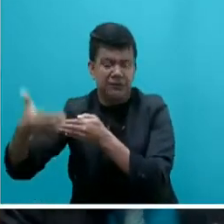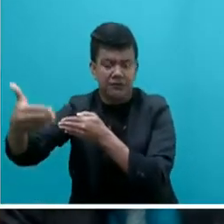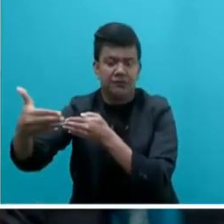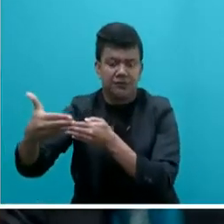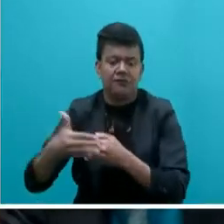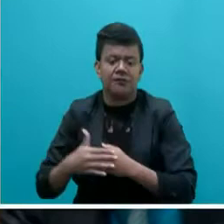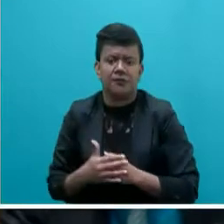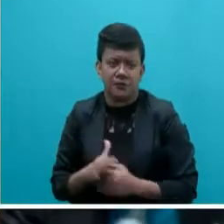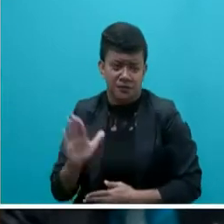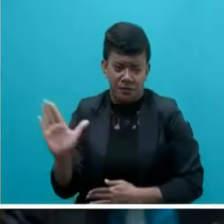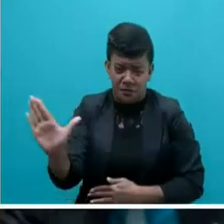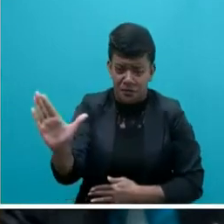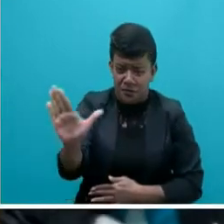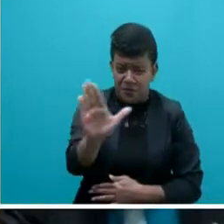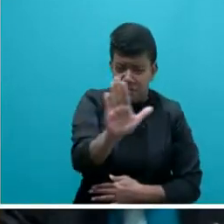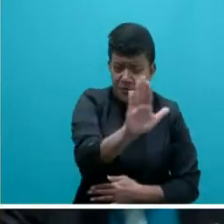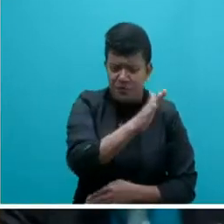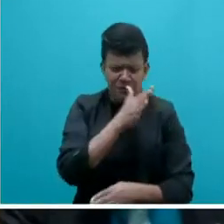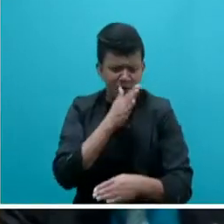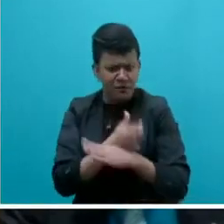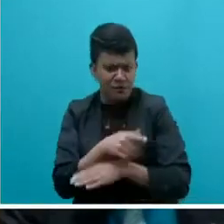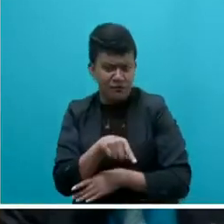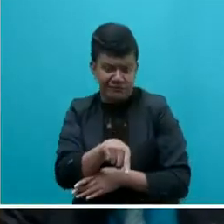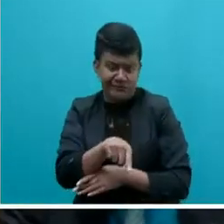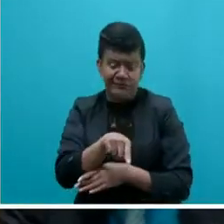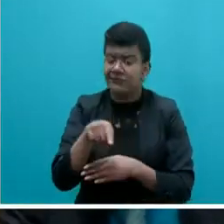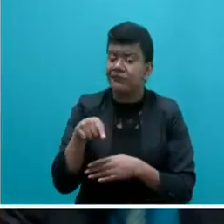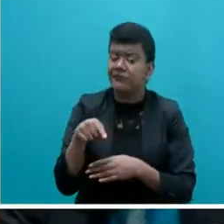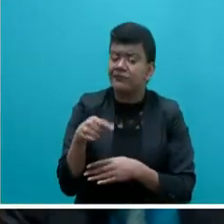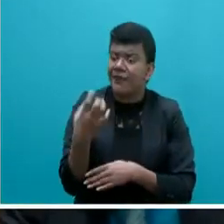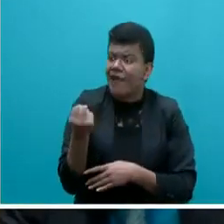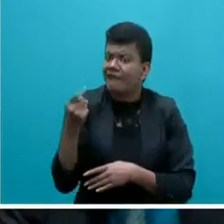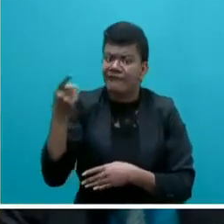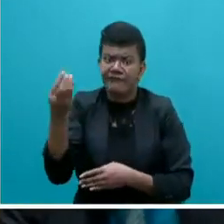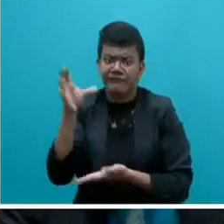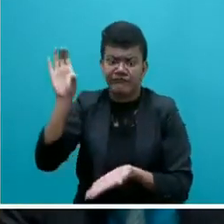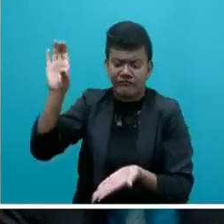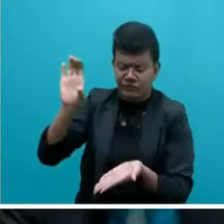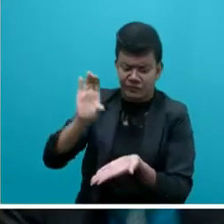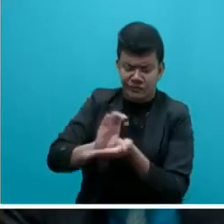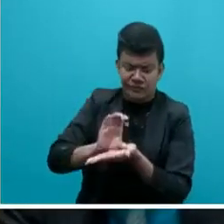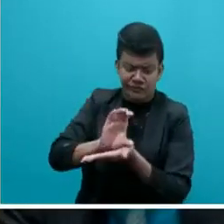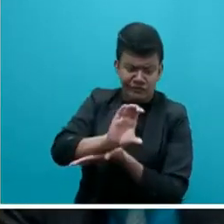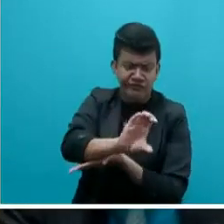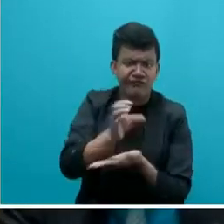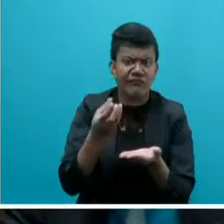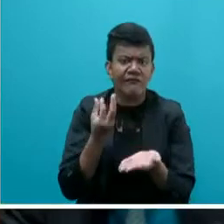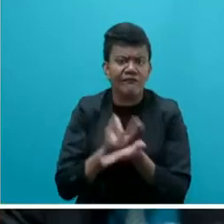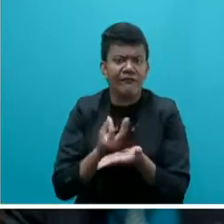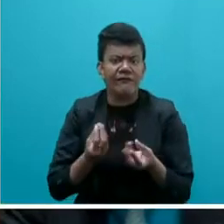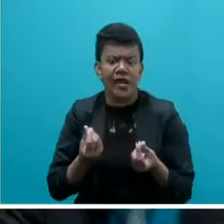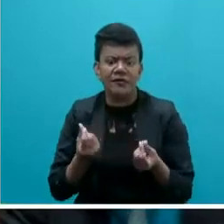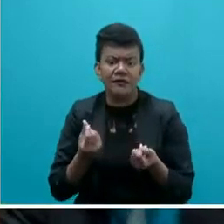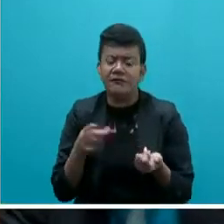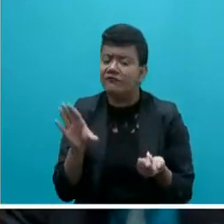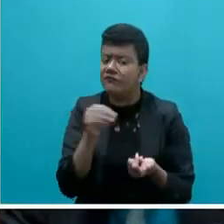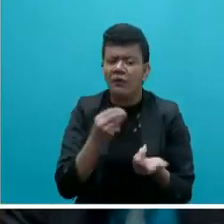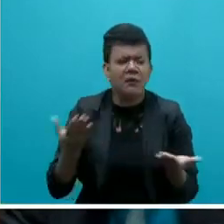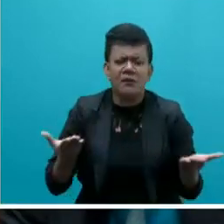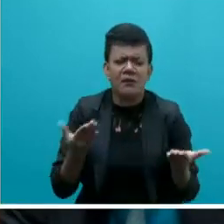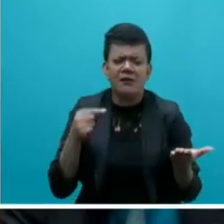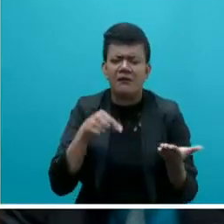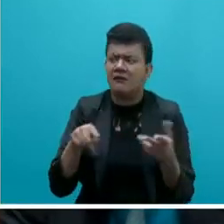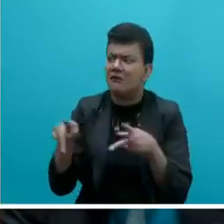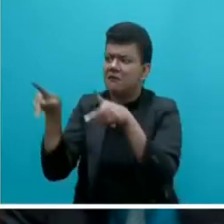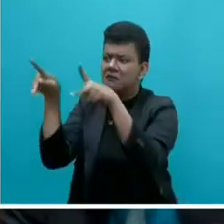been writing proposals to seek bilateral funding from department partners, development partners. Until date, we have been successful with